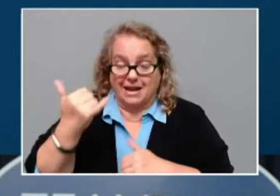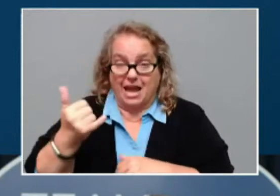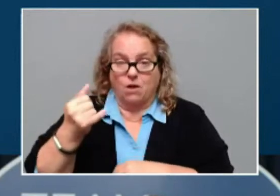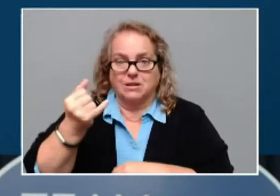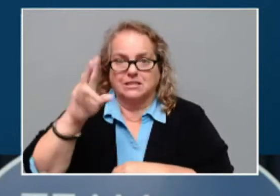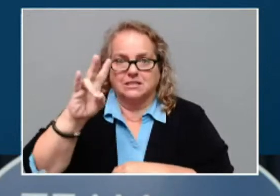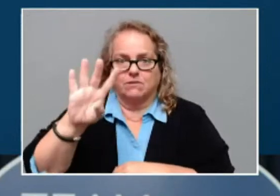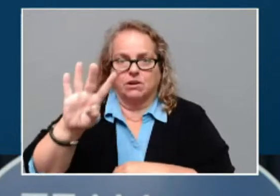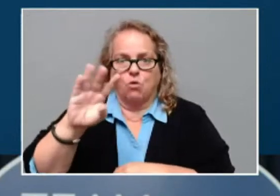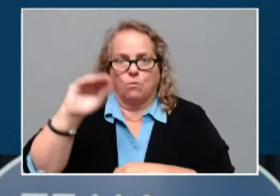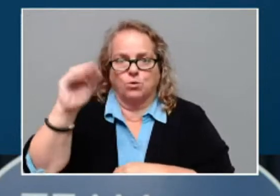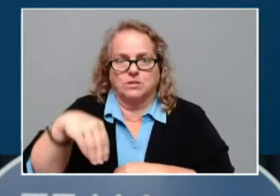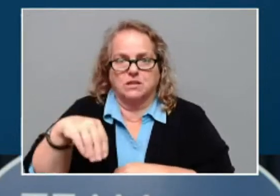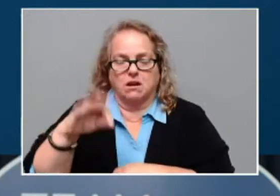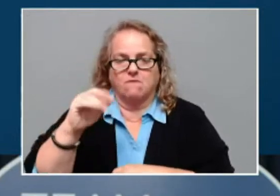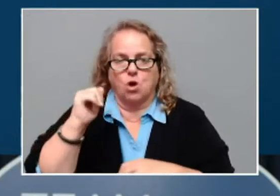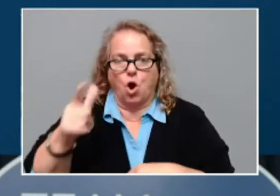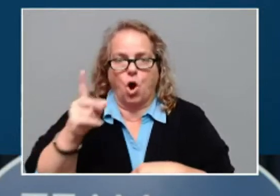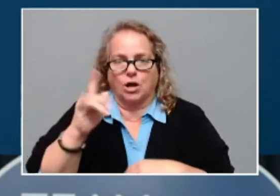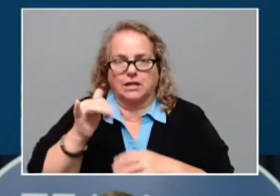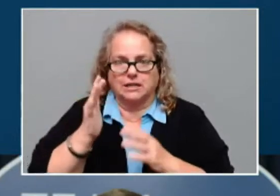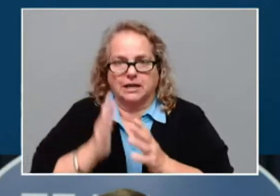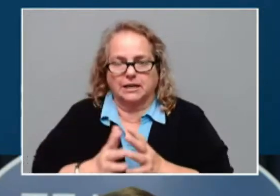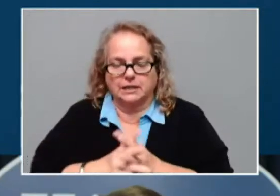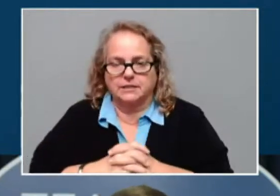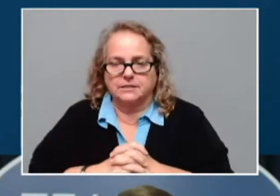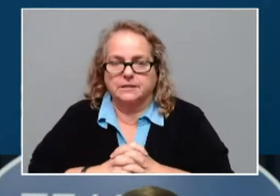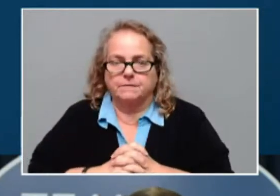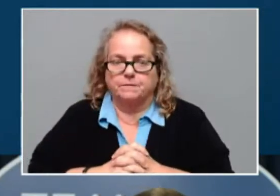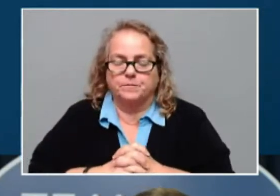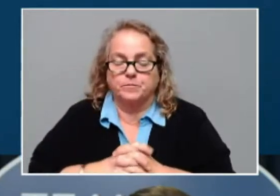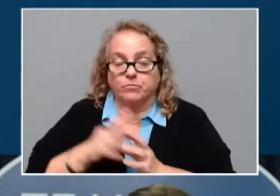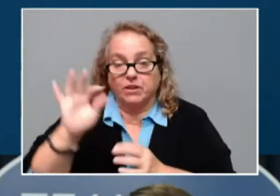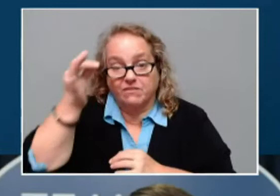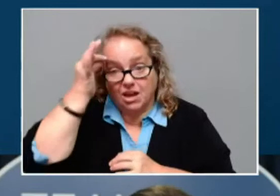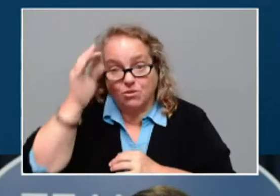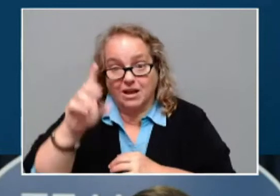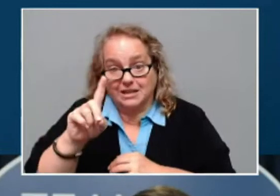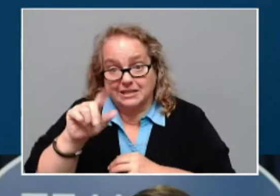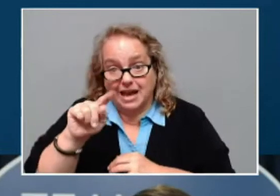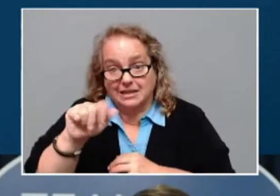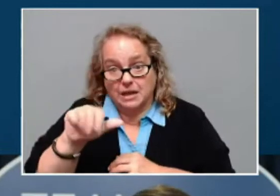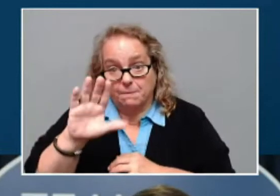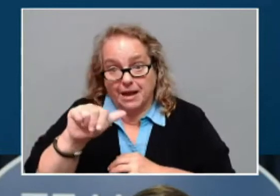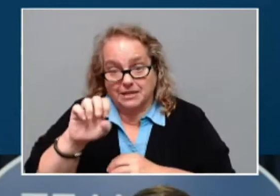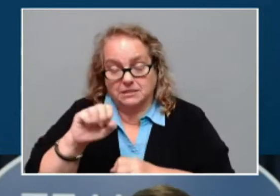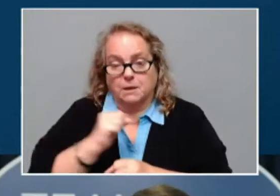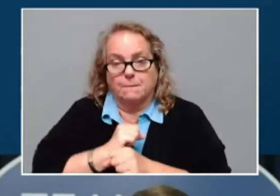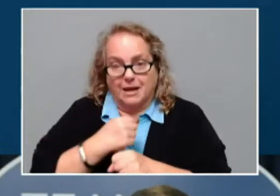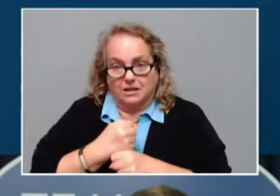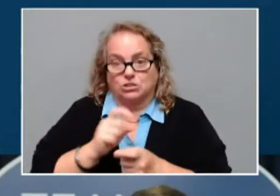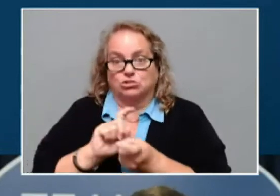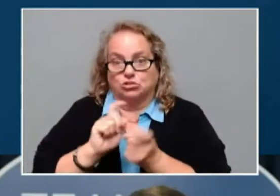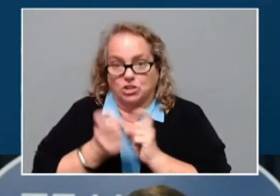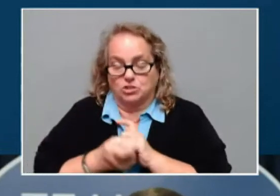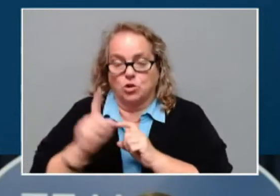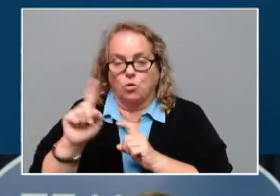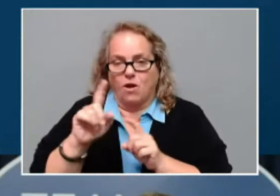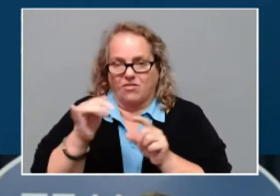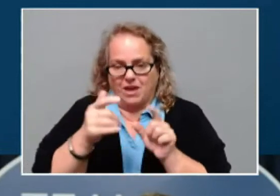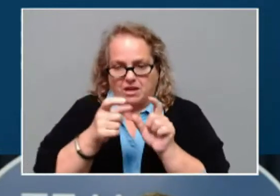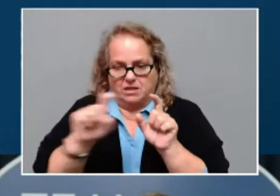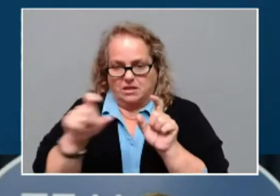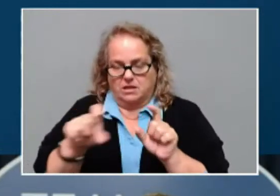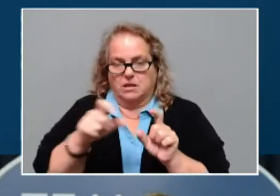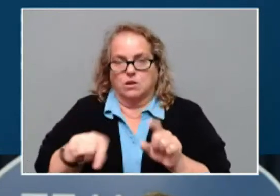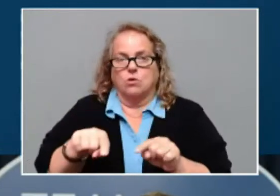all Kentuckians. Now, the federal database has made a change where they've broken out the oldest Americans in an